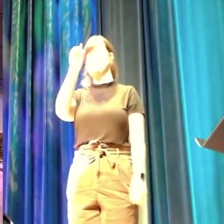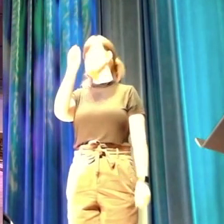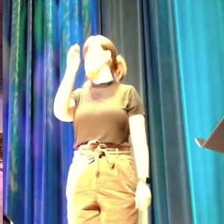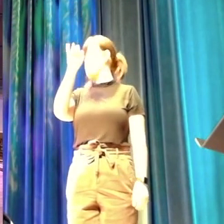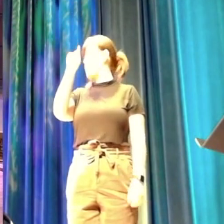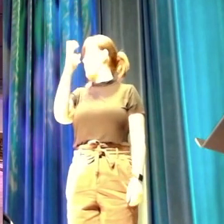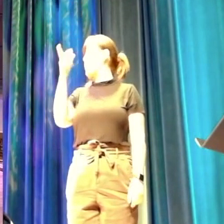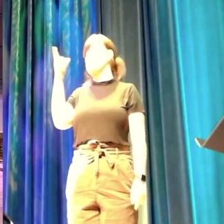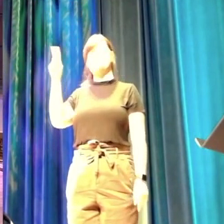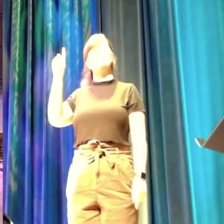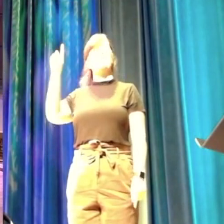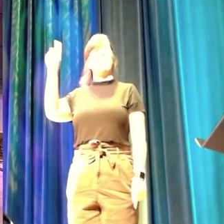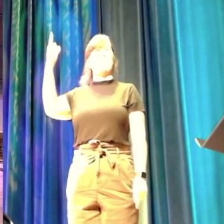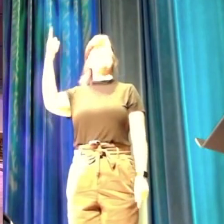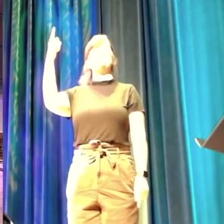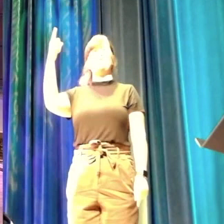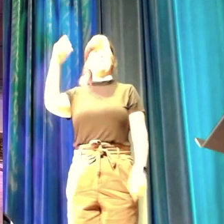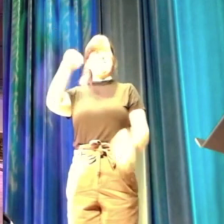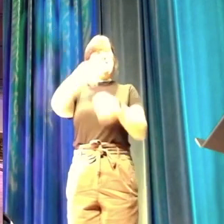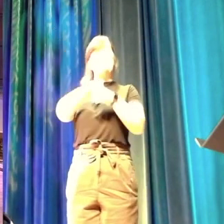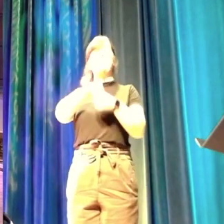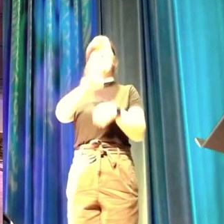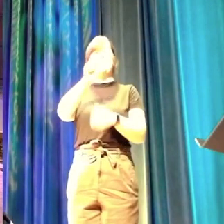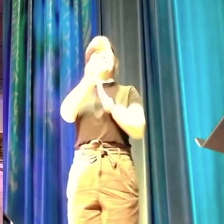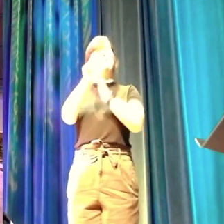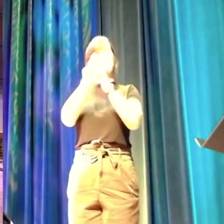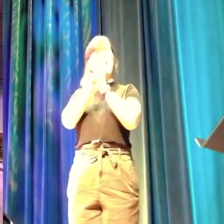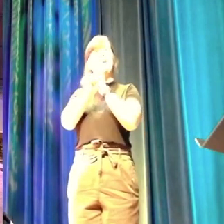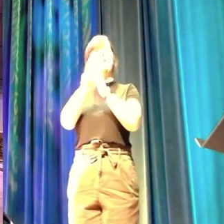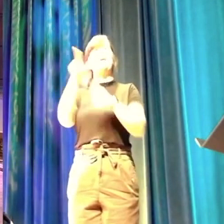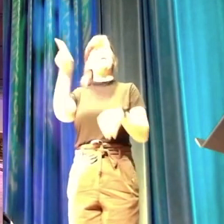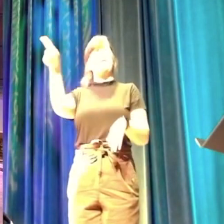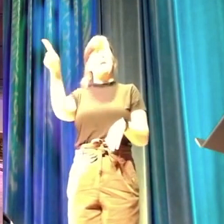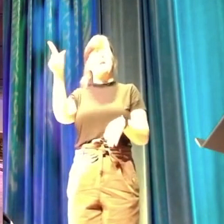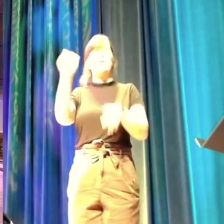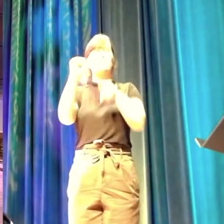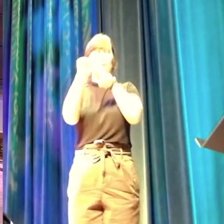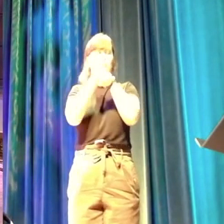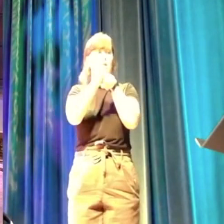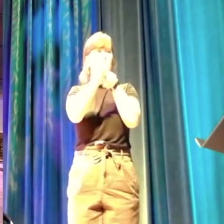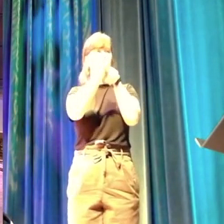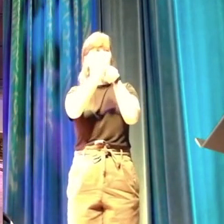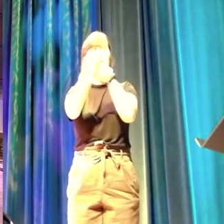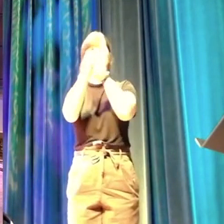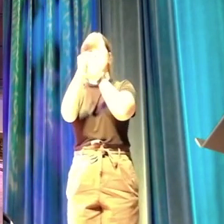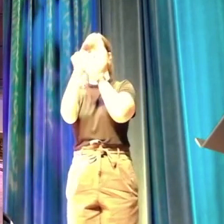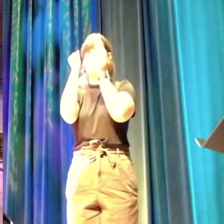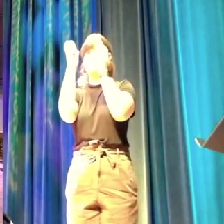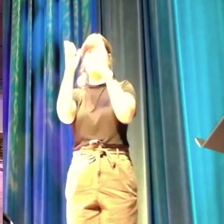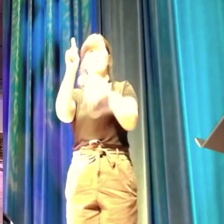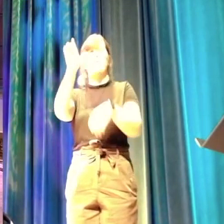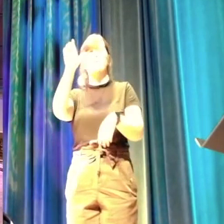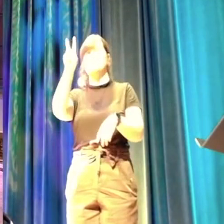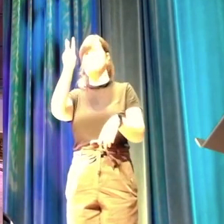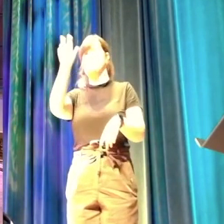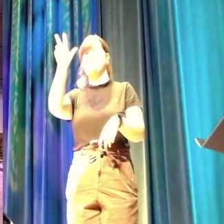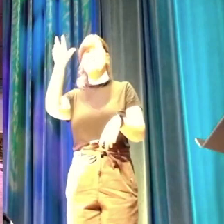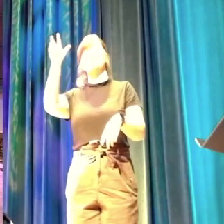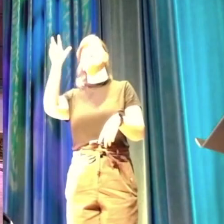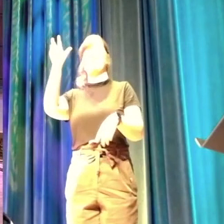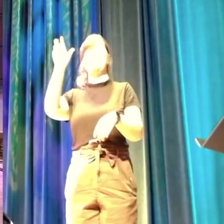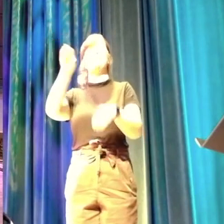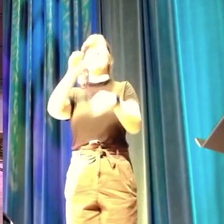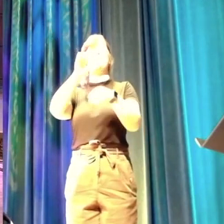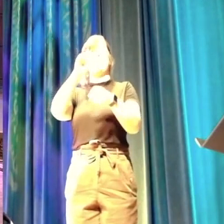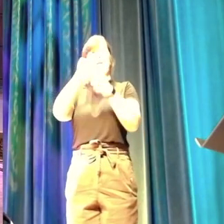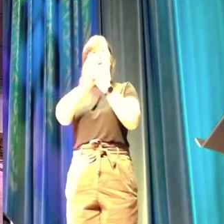one of the first mobility specialists in the state and has trained hundreds in the use of the right hand. Now his daughter,